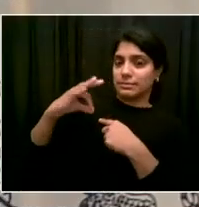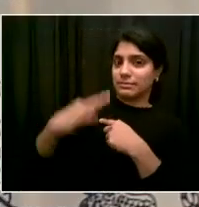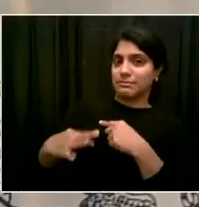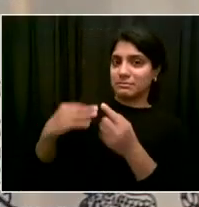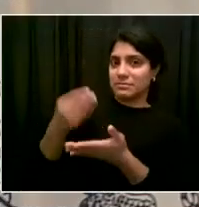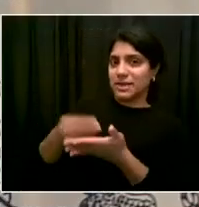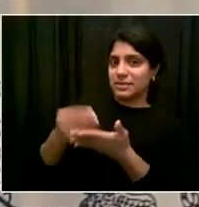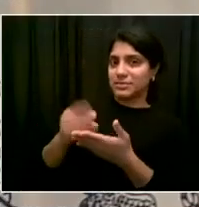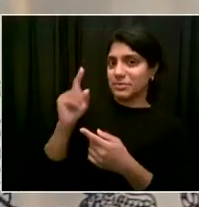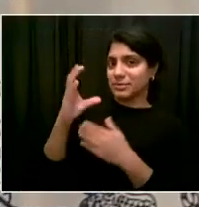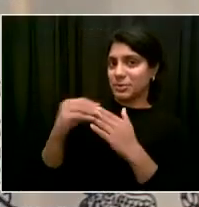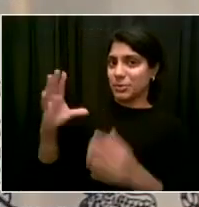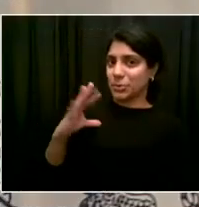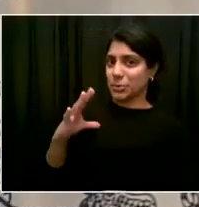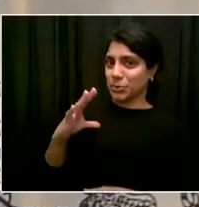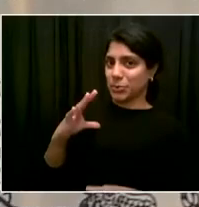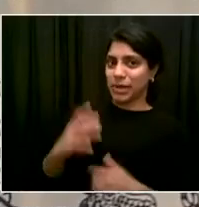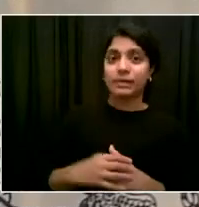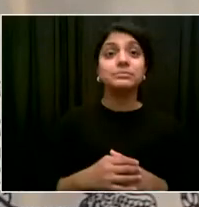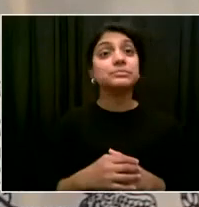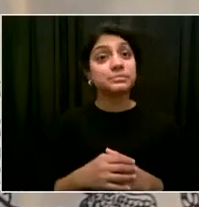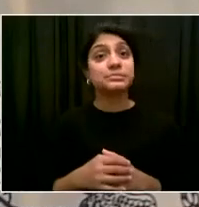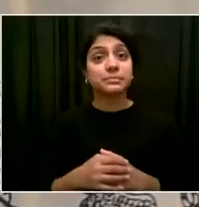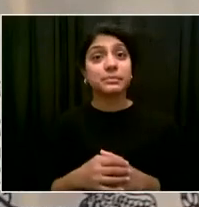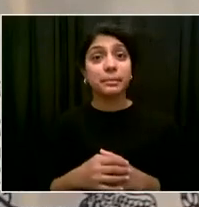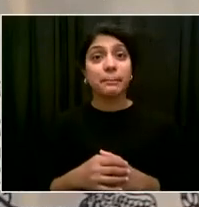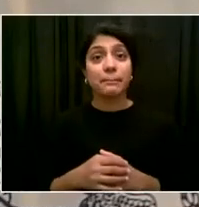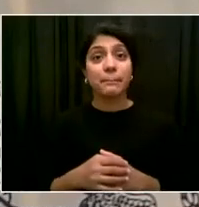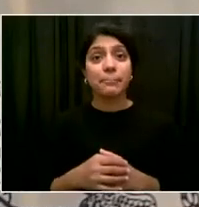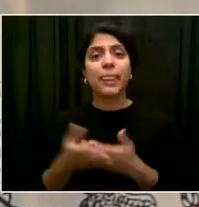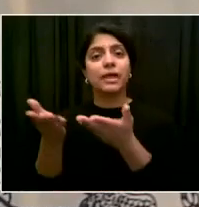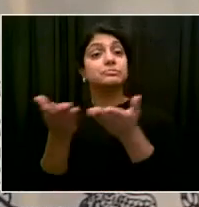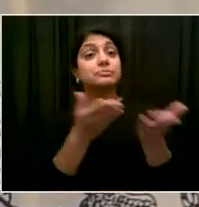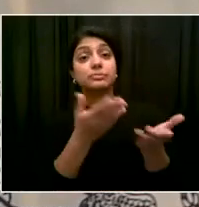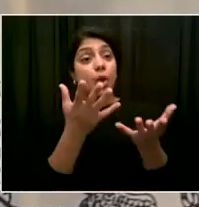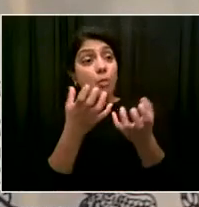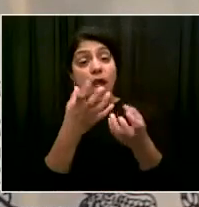you the city's doctor, our health commissioner, Dr. Dave Choksi.